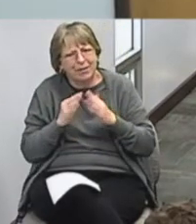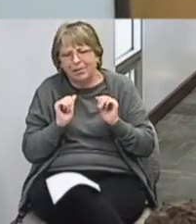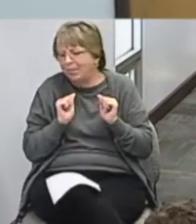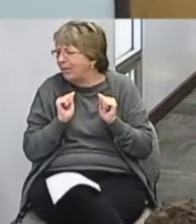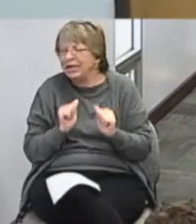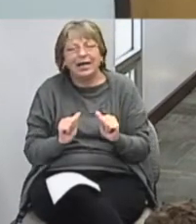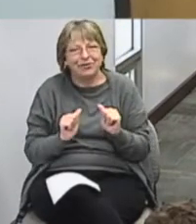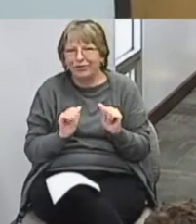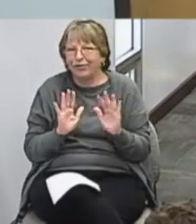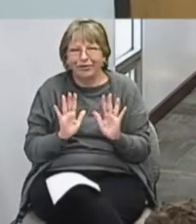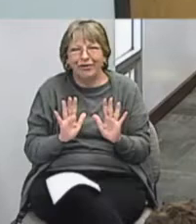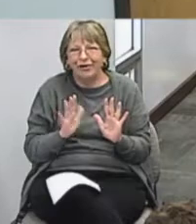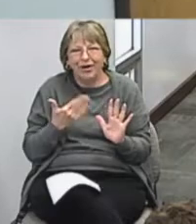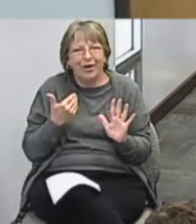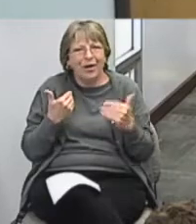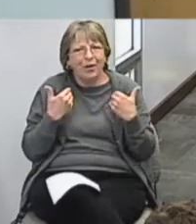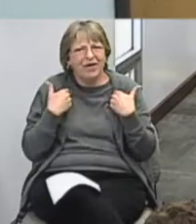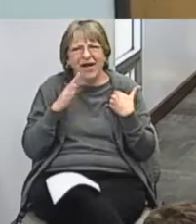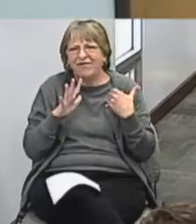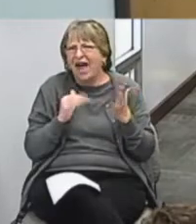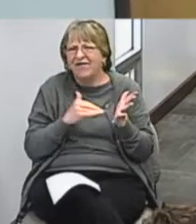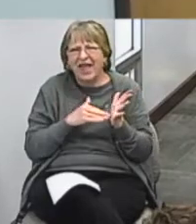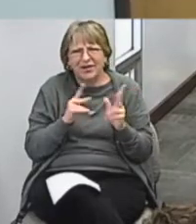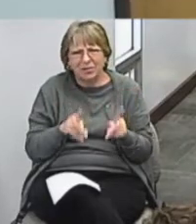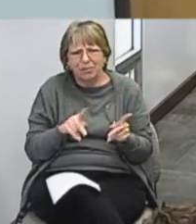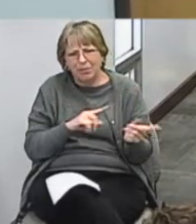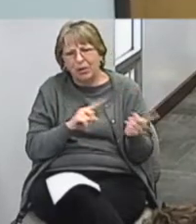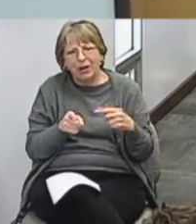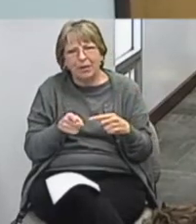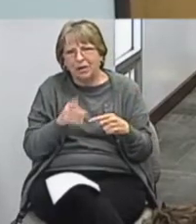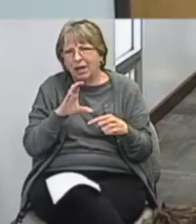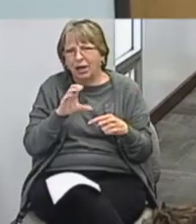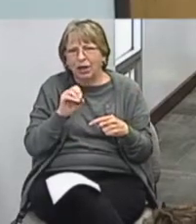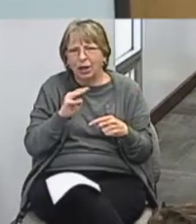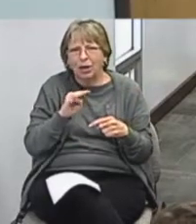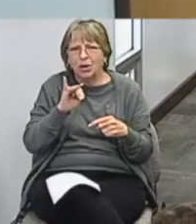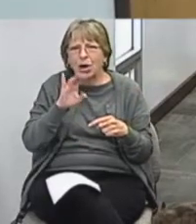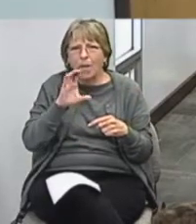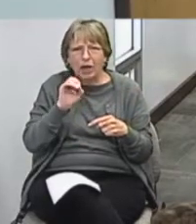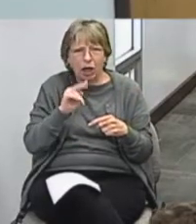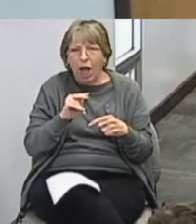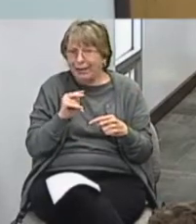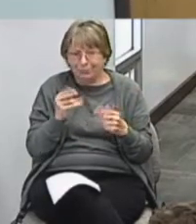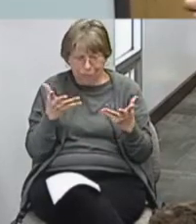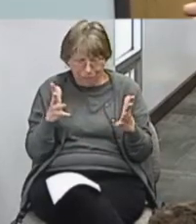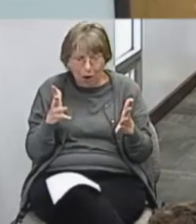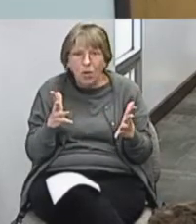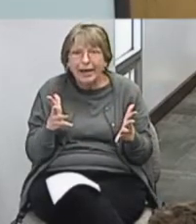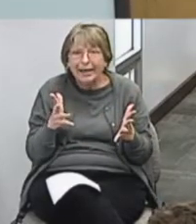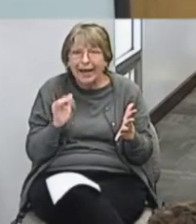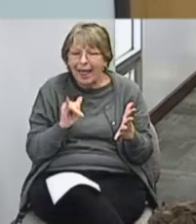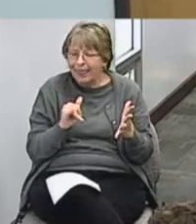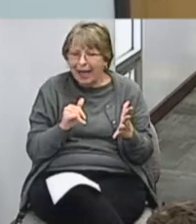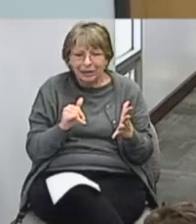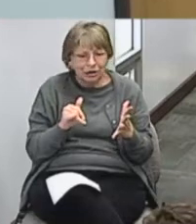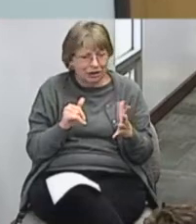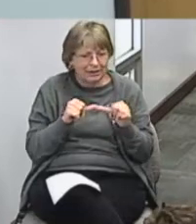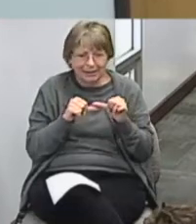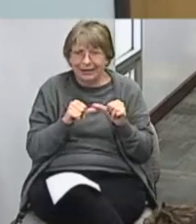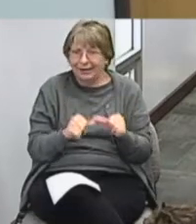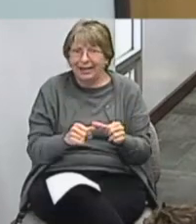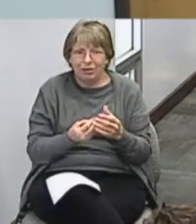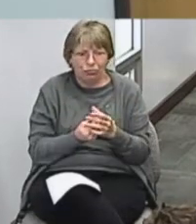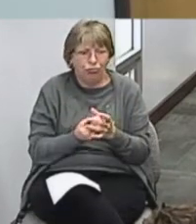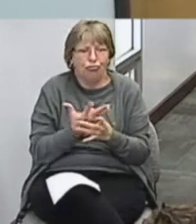there. We've had 5,000 people come down to the comic convention already, and that just continues to grow every year. So